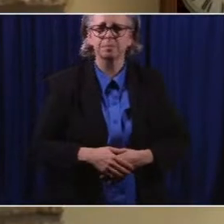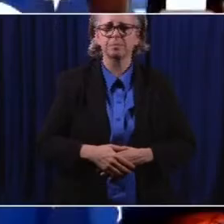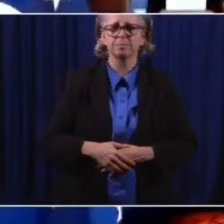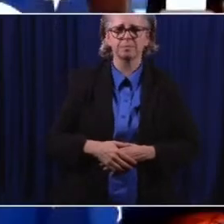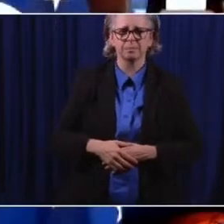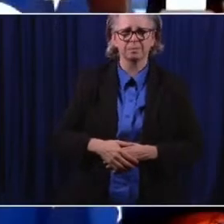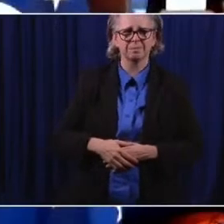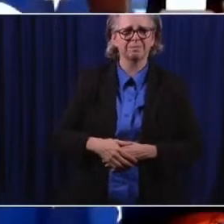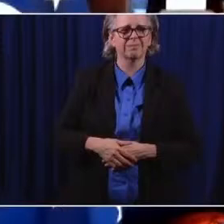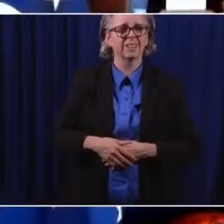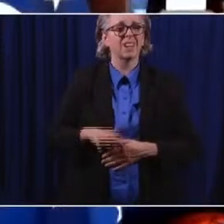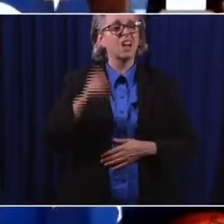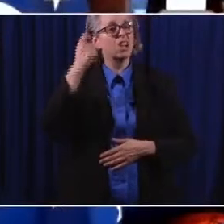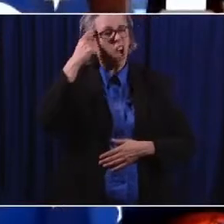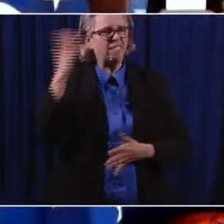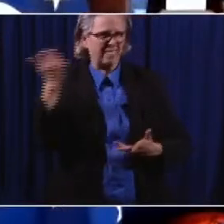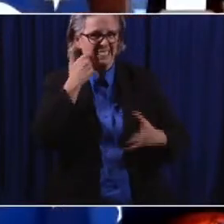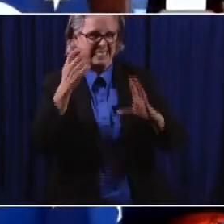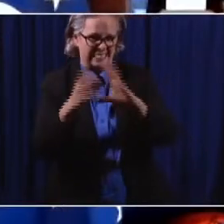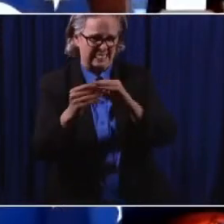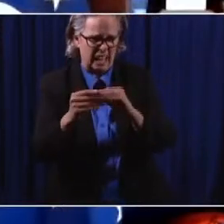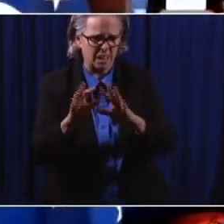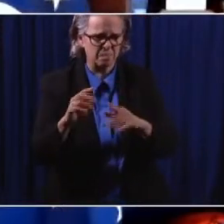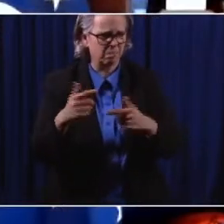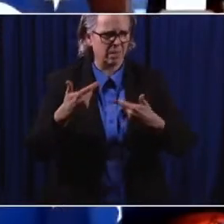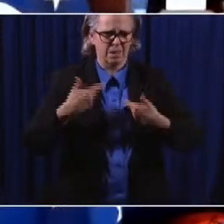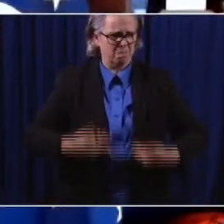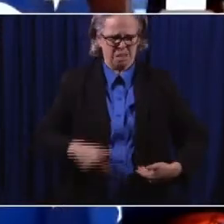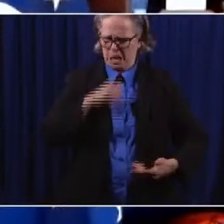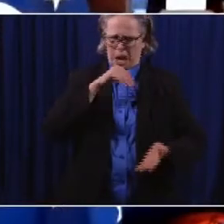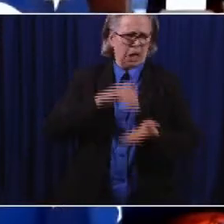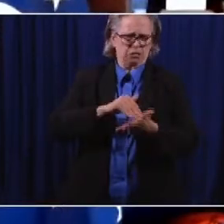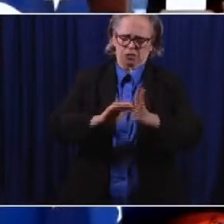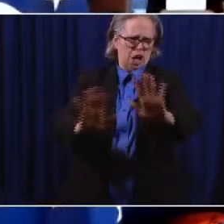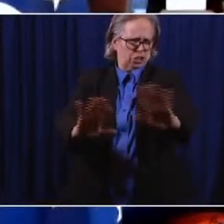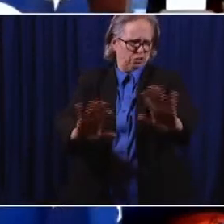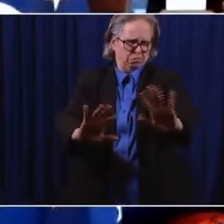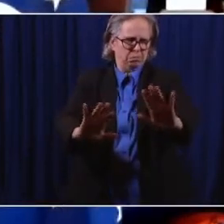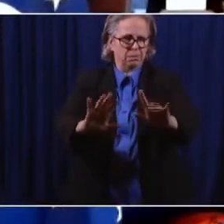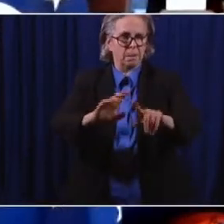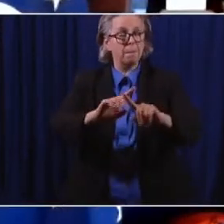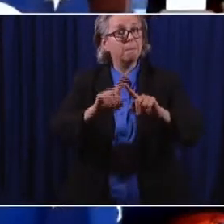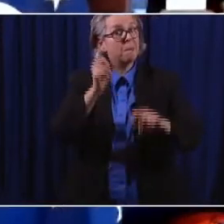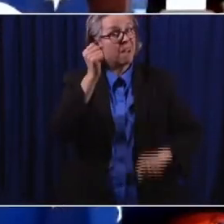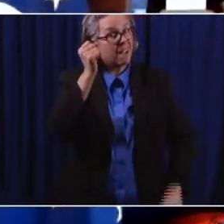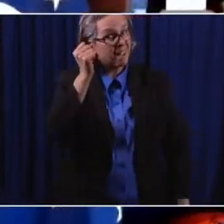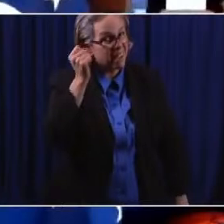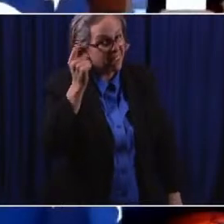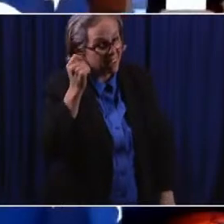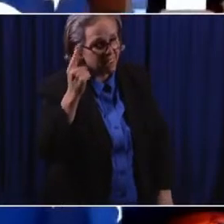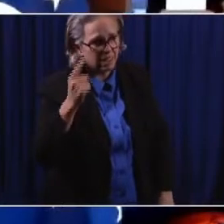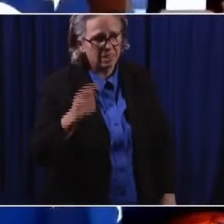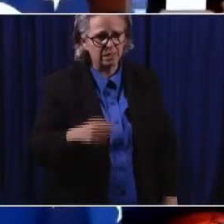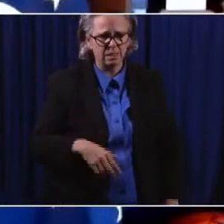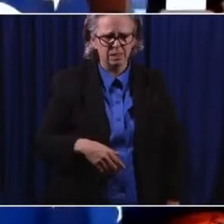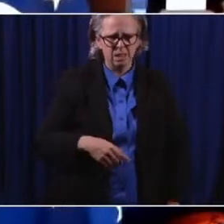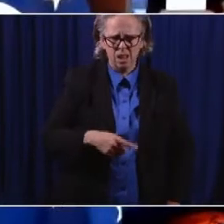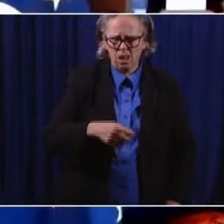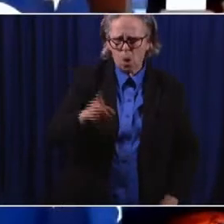stated, we're not the doctors, but what we do is we do respond when Ohio's doctors ask us